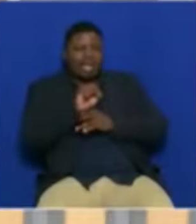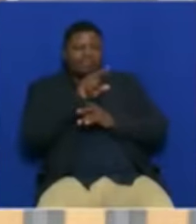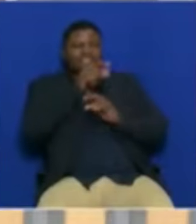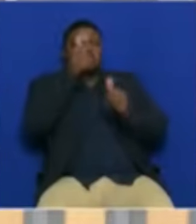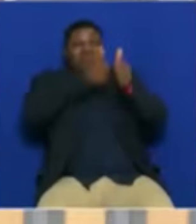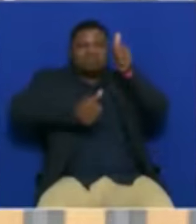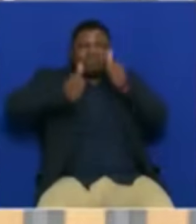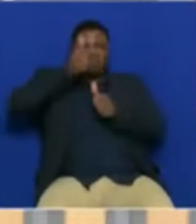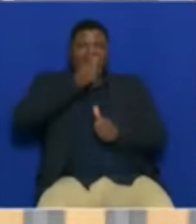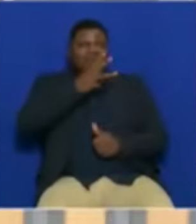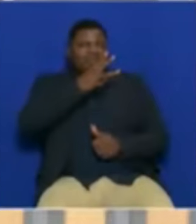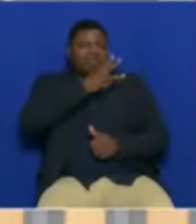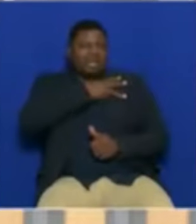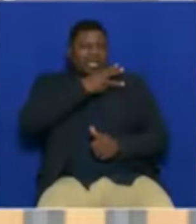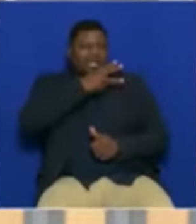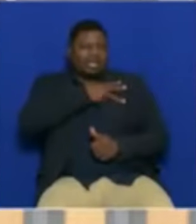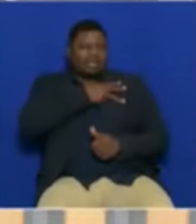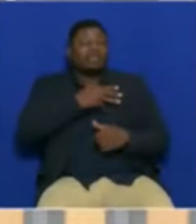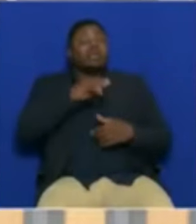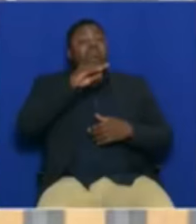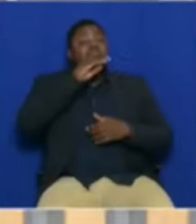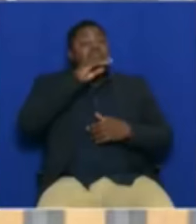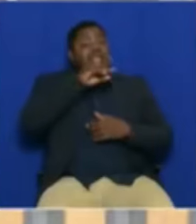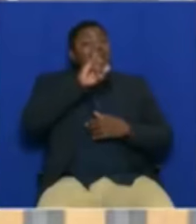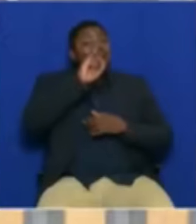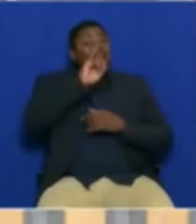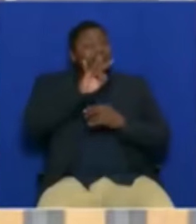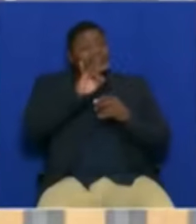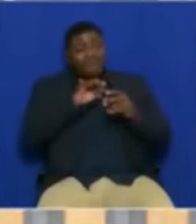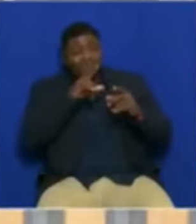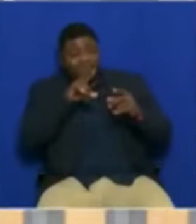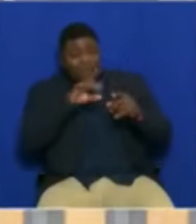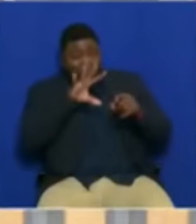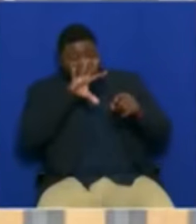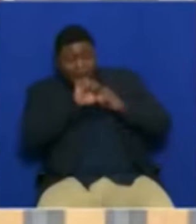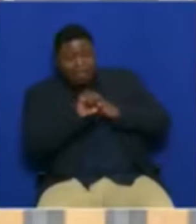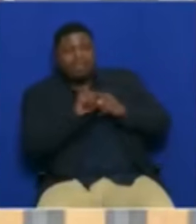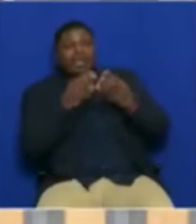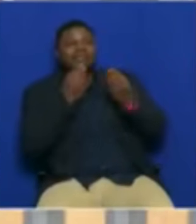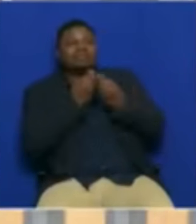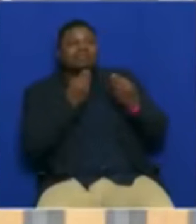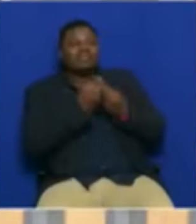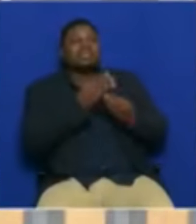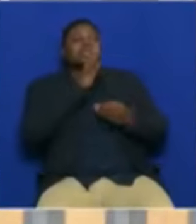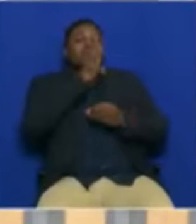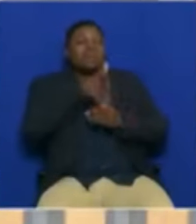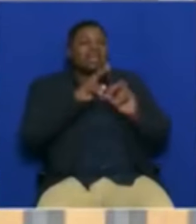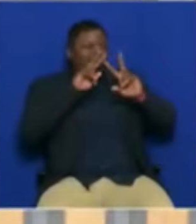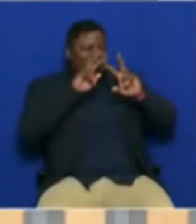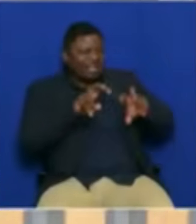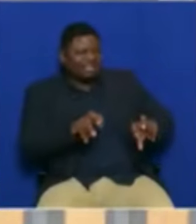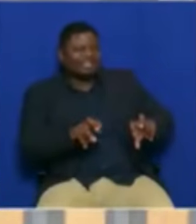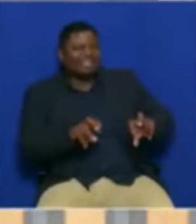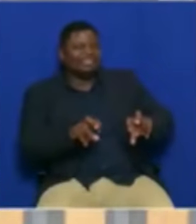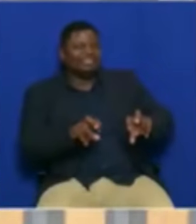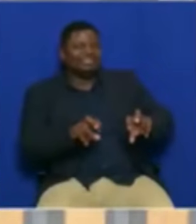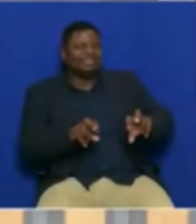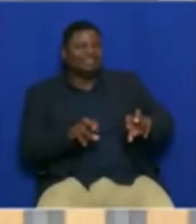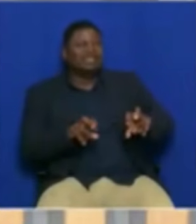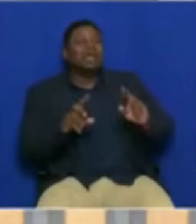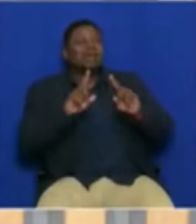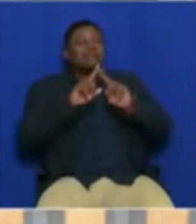across something, I will investigate it. I'm using something deliberately because my